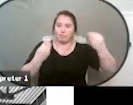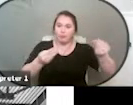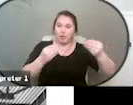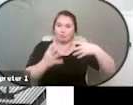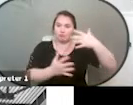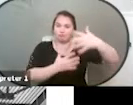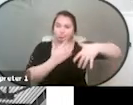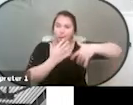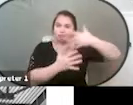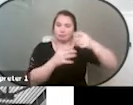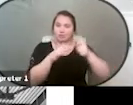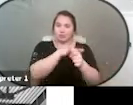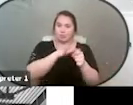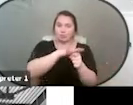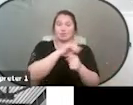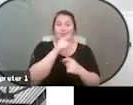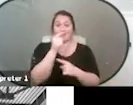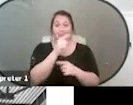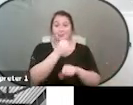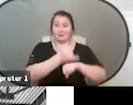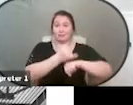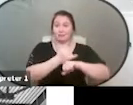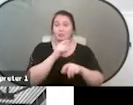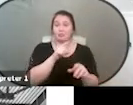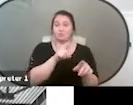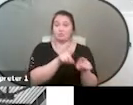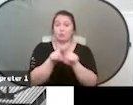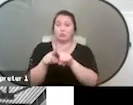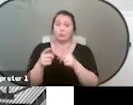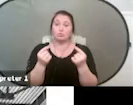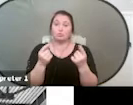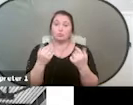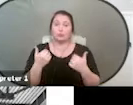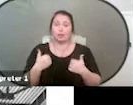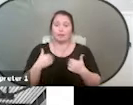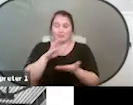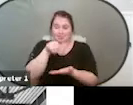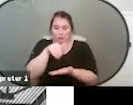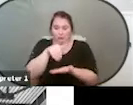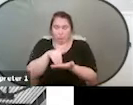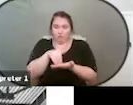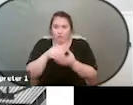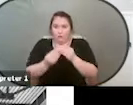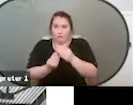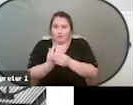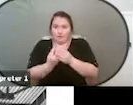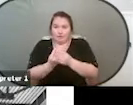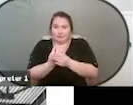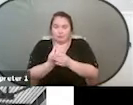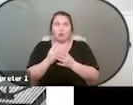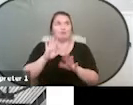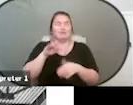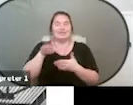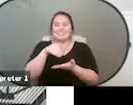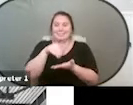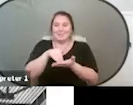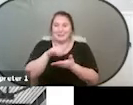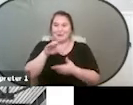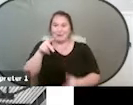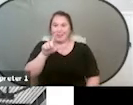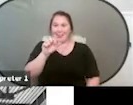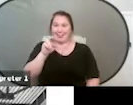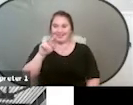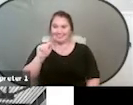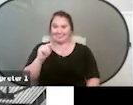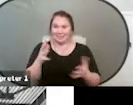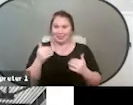campus also has received a new central plant and complete HVAC and electrical upgrades throughout the process,